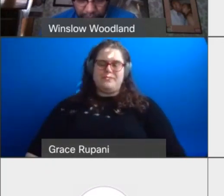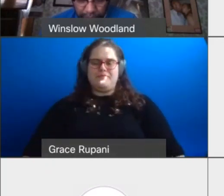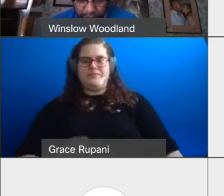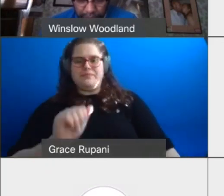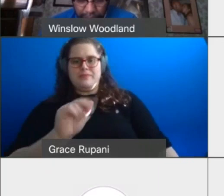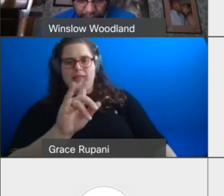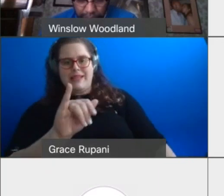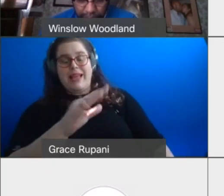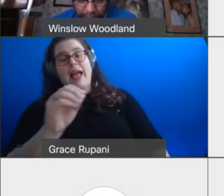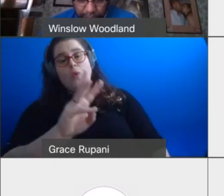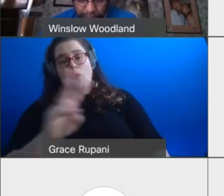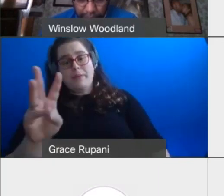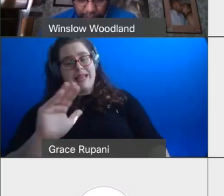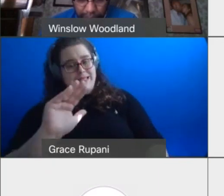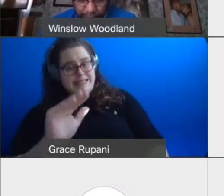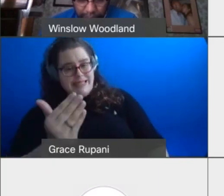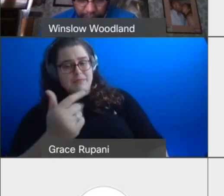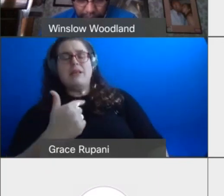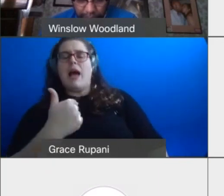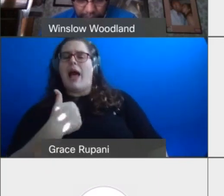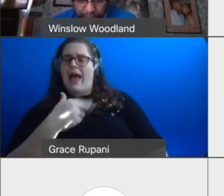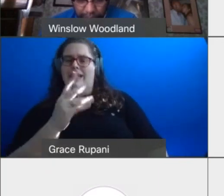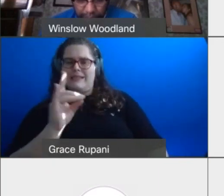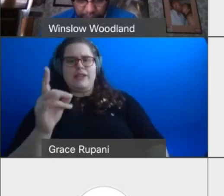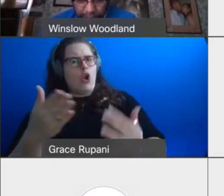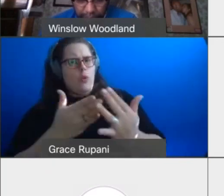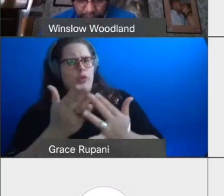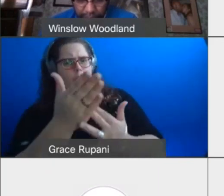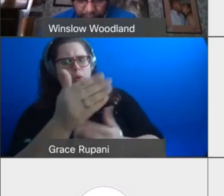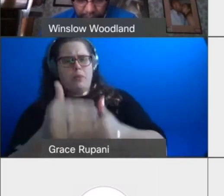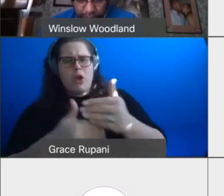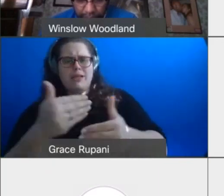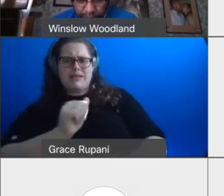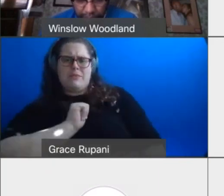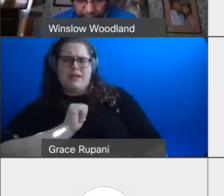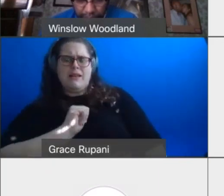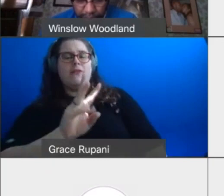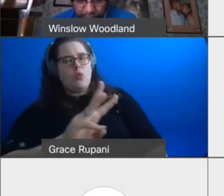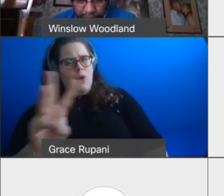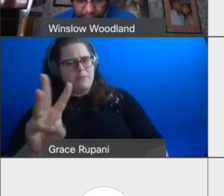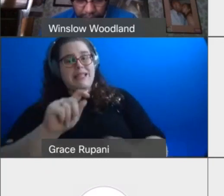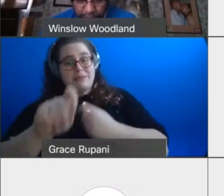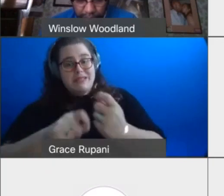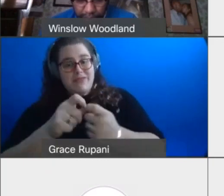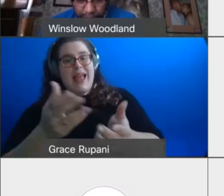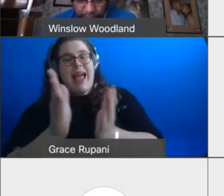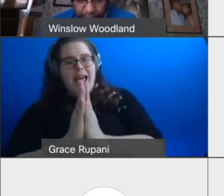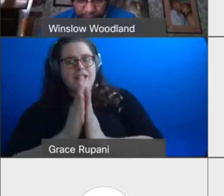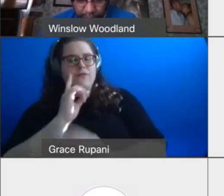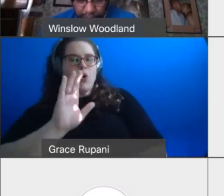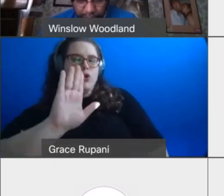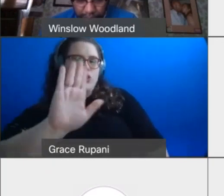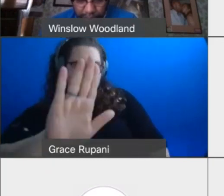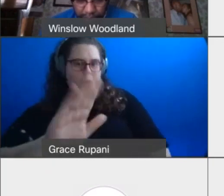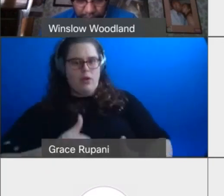all the way through to the end, but didn't ask for the appointment. The website seems to be specifically asking for your address. And I